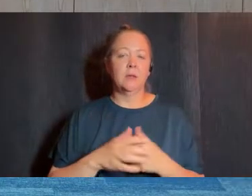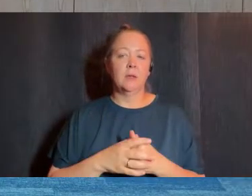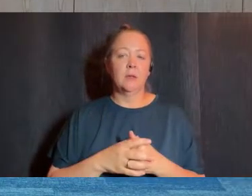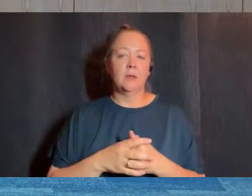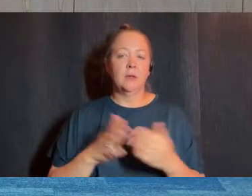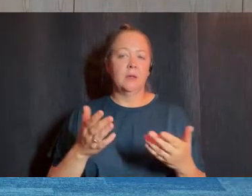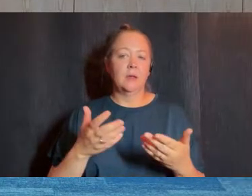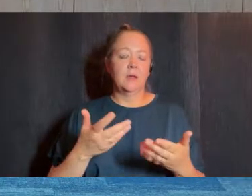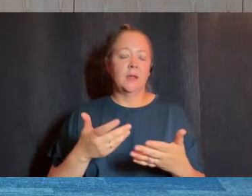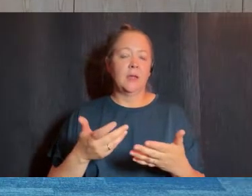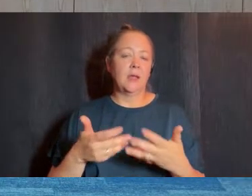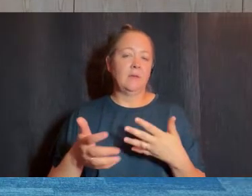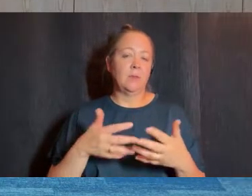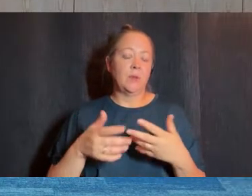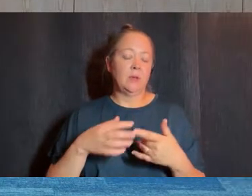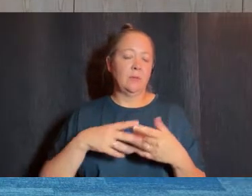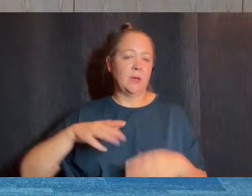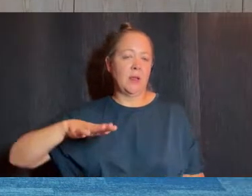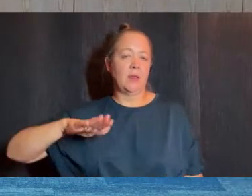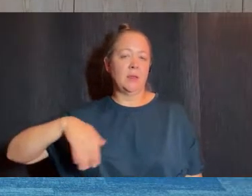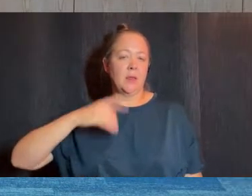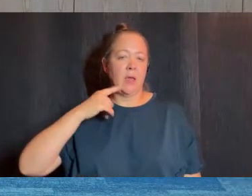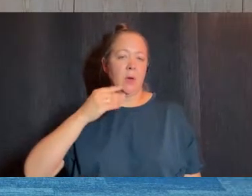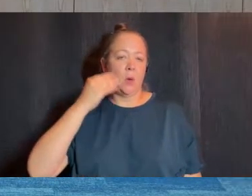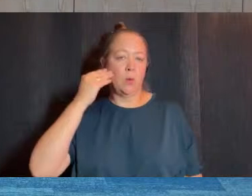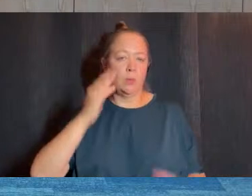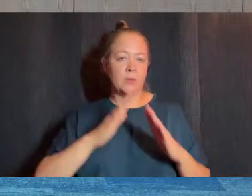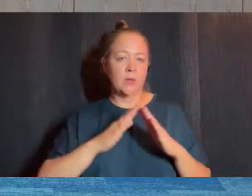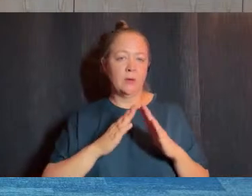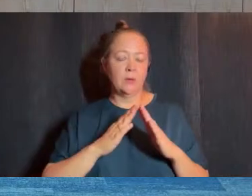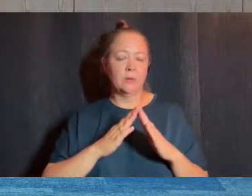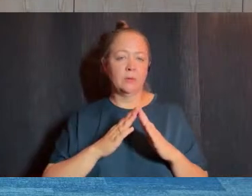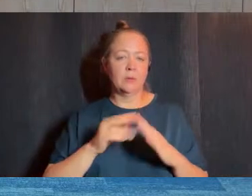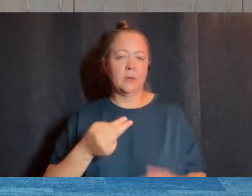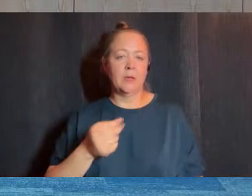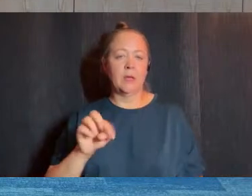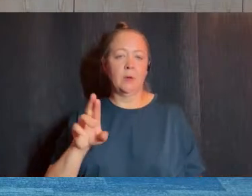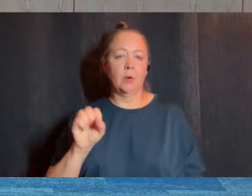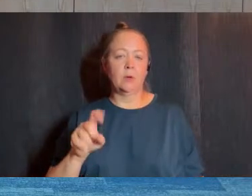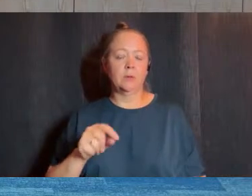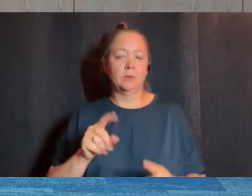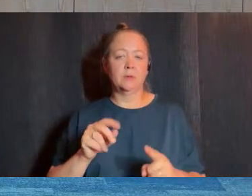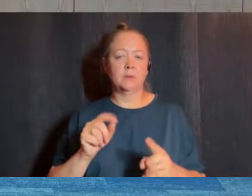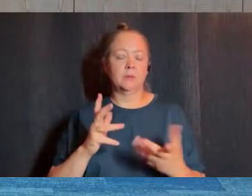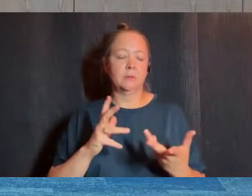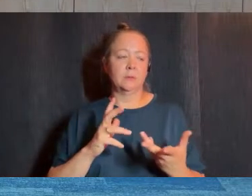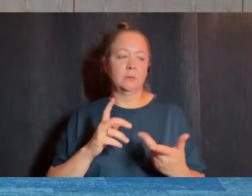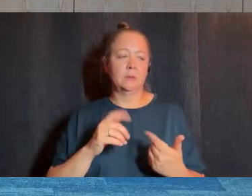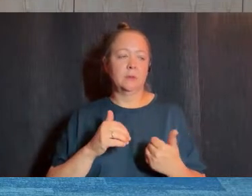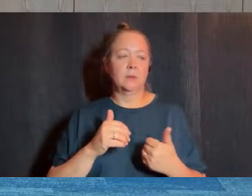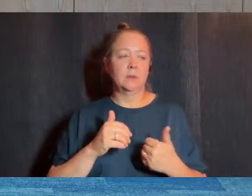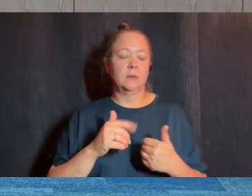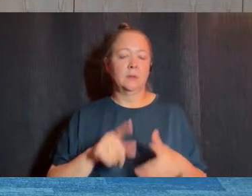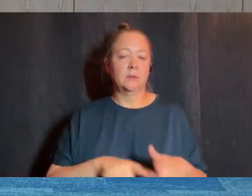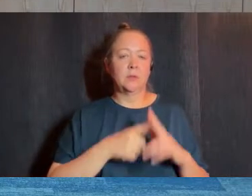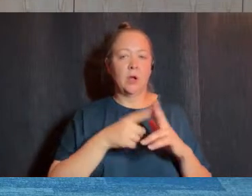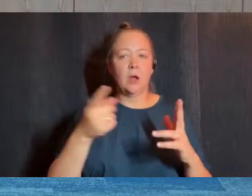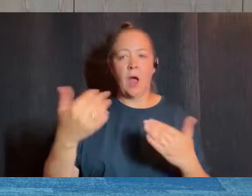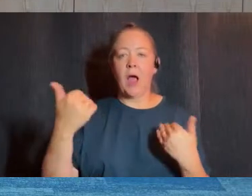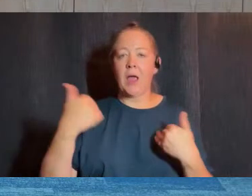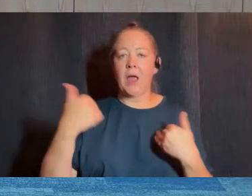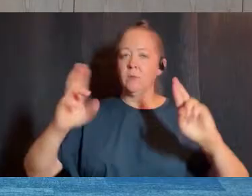Hometown Heroes start. I do have a prepared statement. I wasn't sure if I wanted to read something or not,